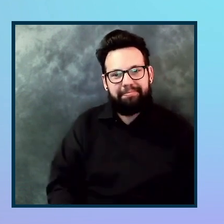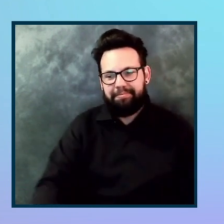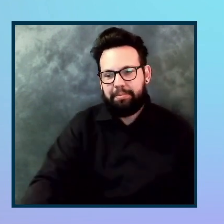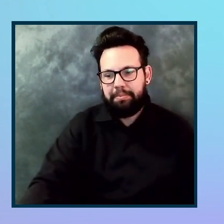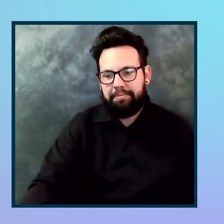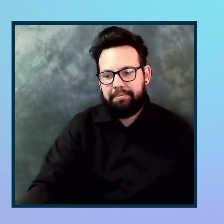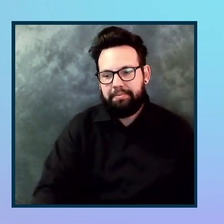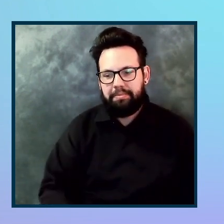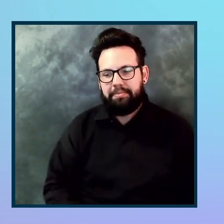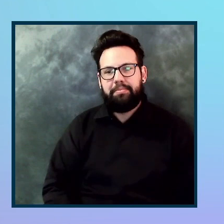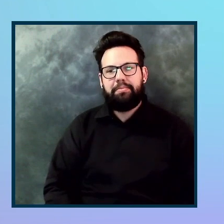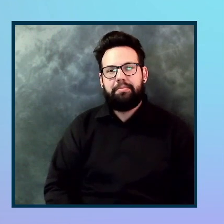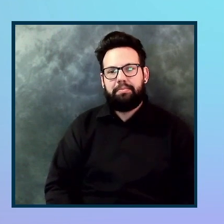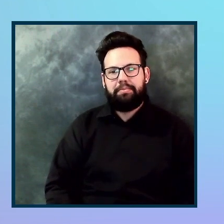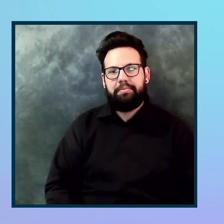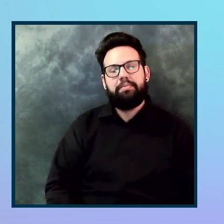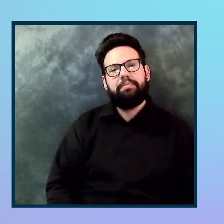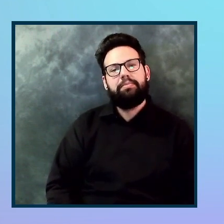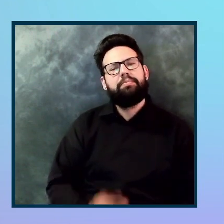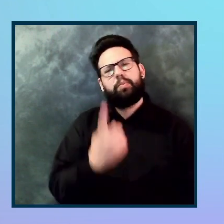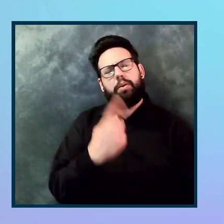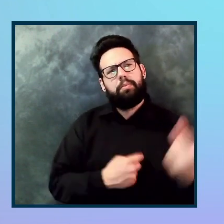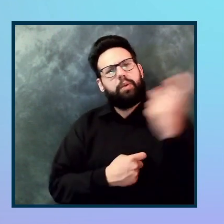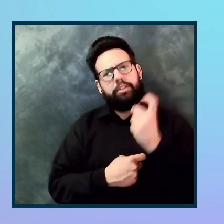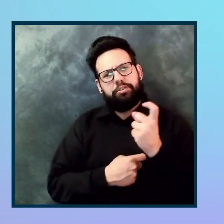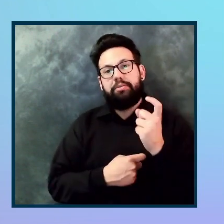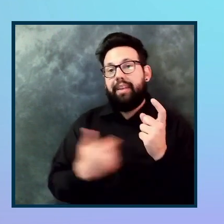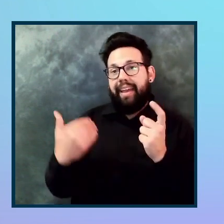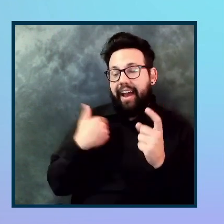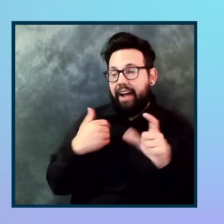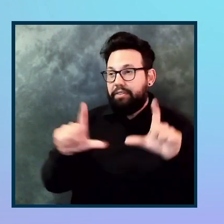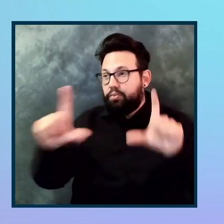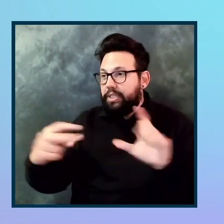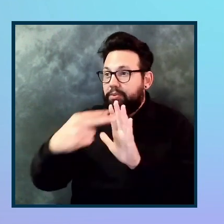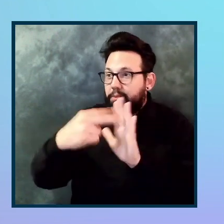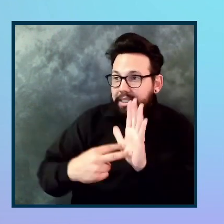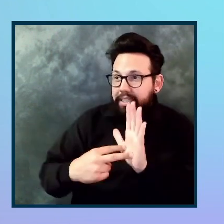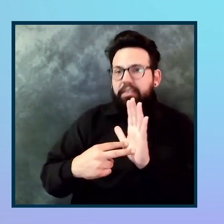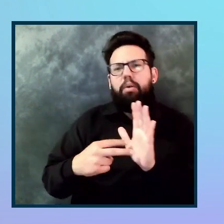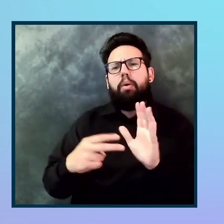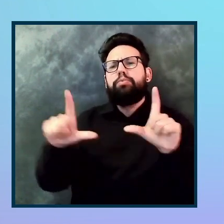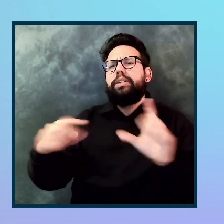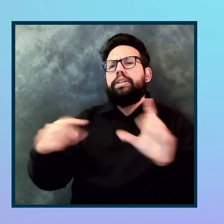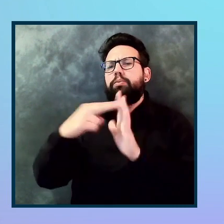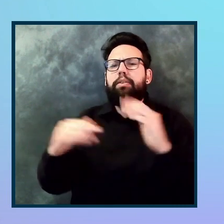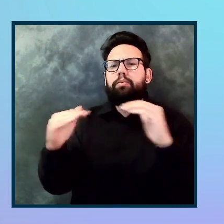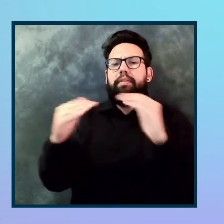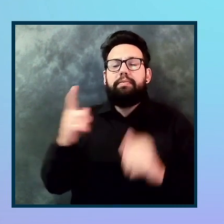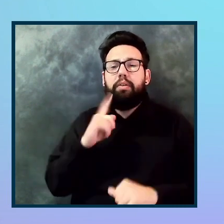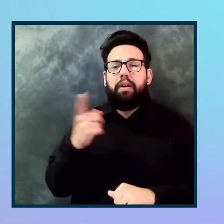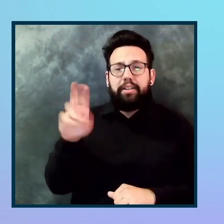One of the top questions here: are there any screen readers or equivalent at all for XR, even in